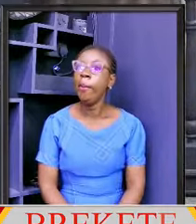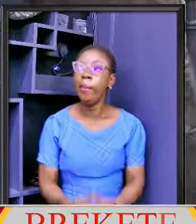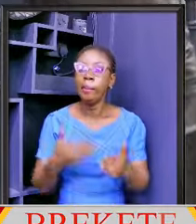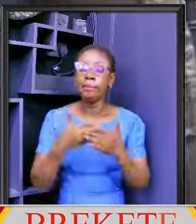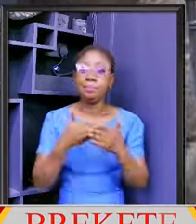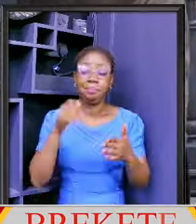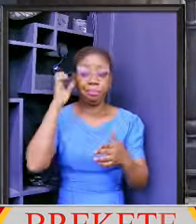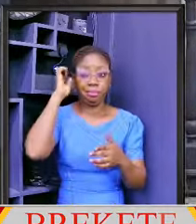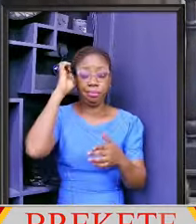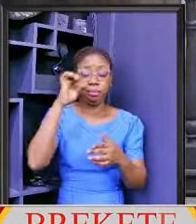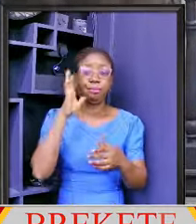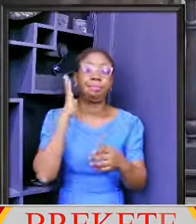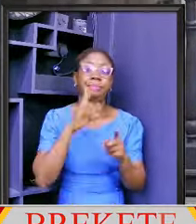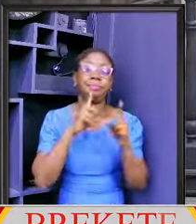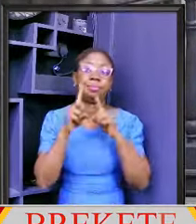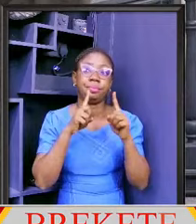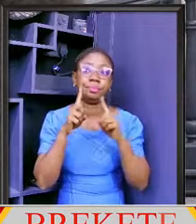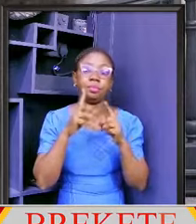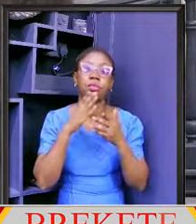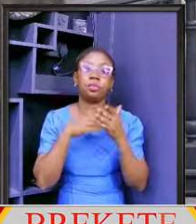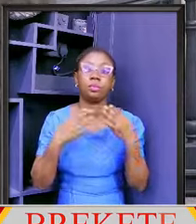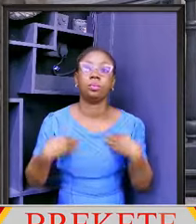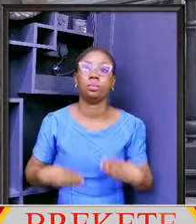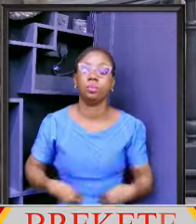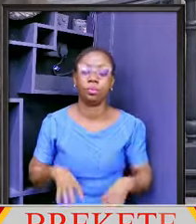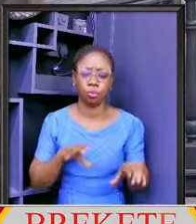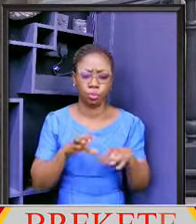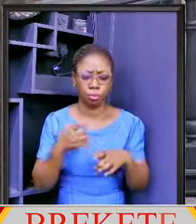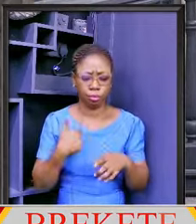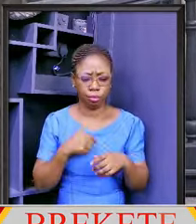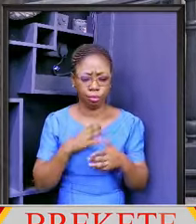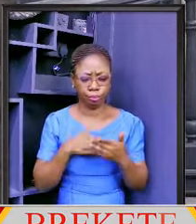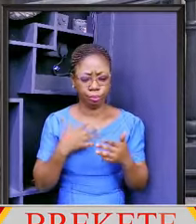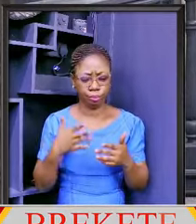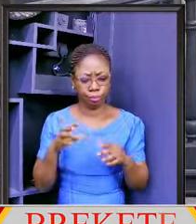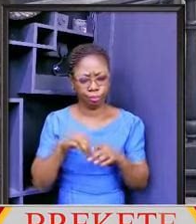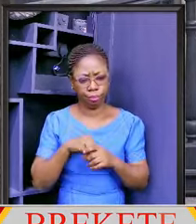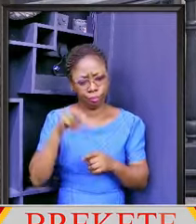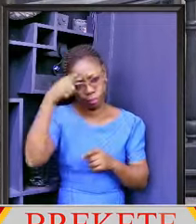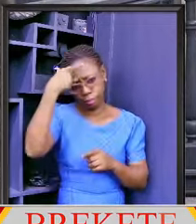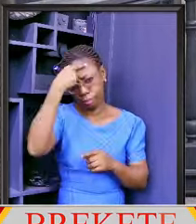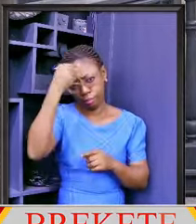Before you go talk, okay. Somebody don't do me something for Kano one time.